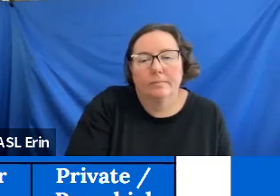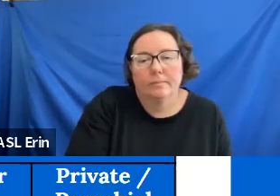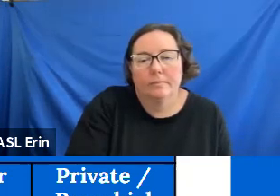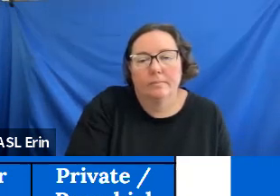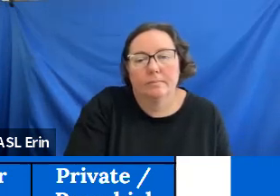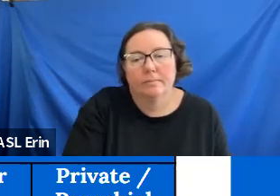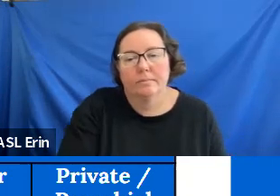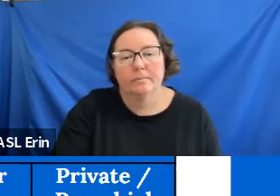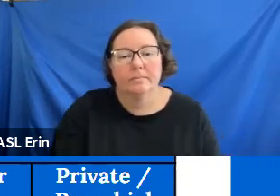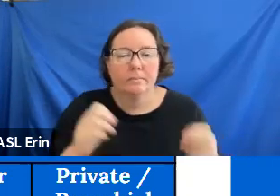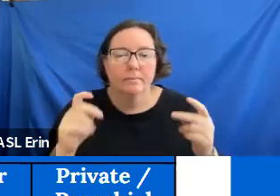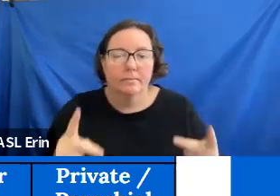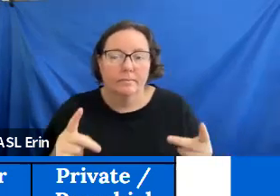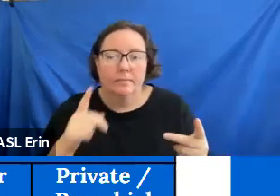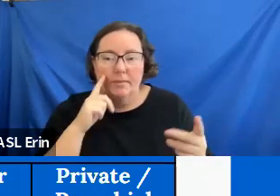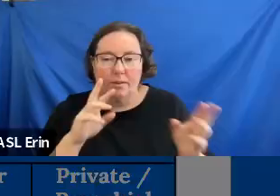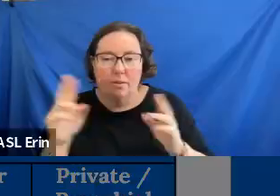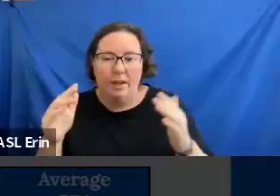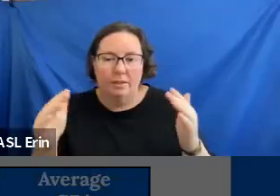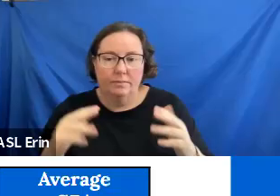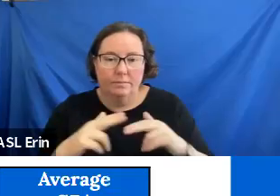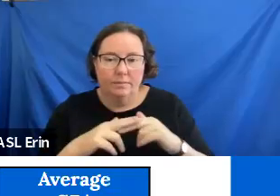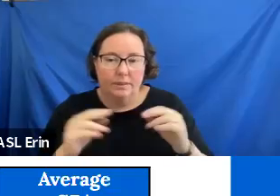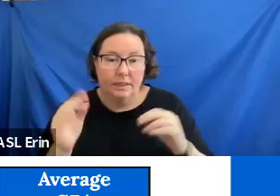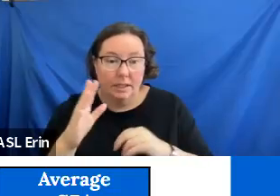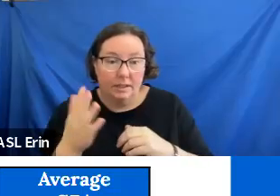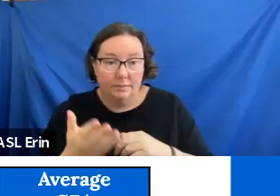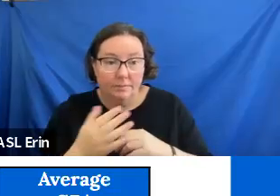Okay, Ms. Hogan, I think might be ready.